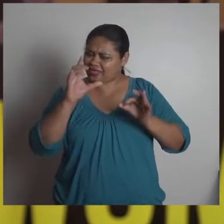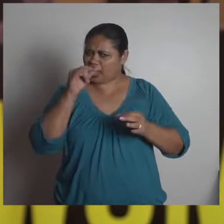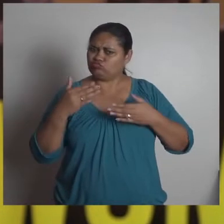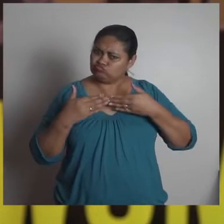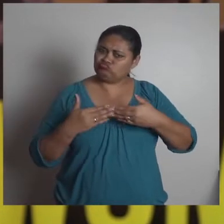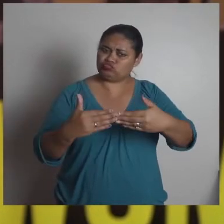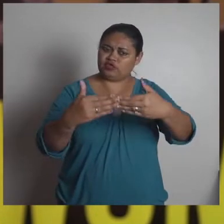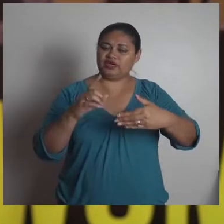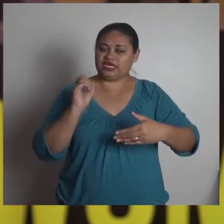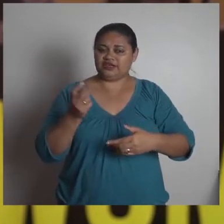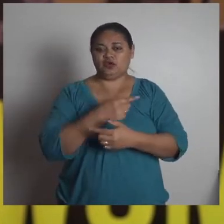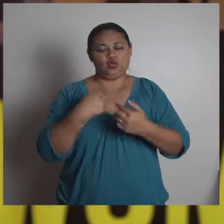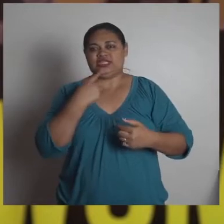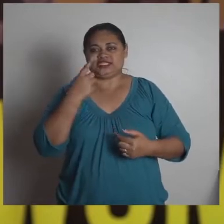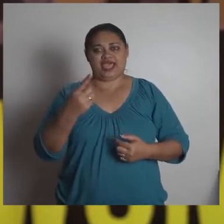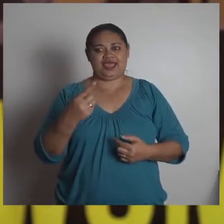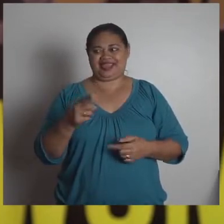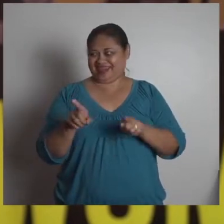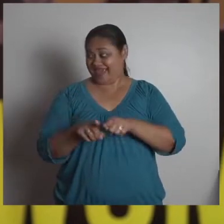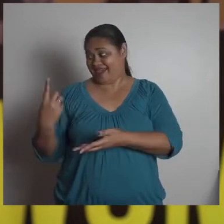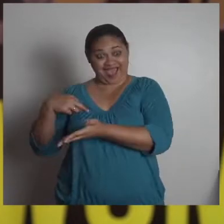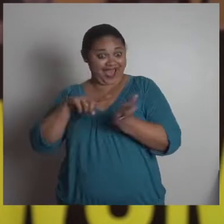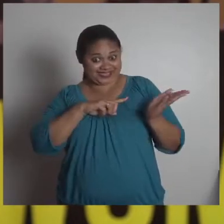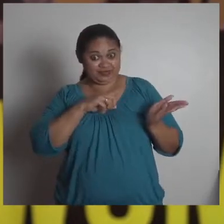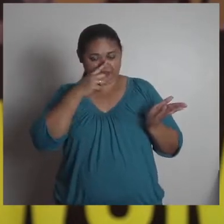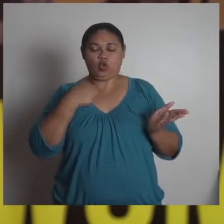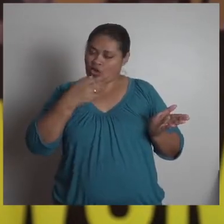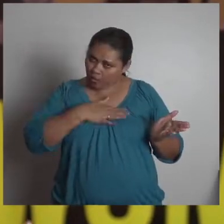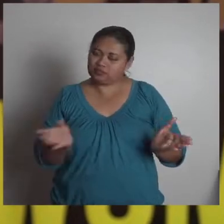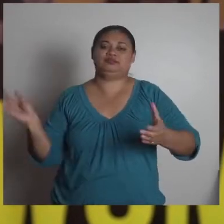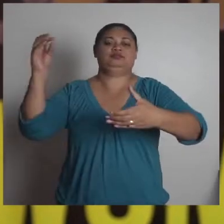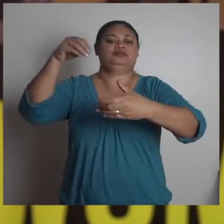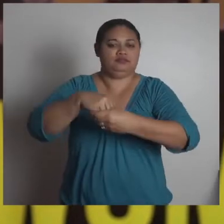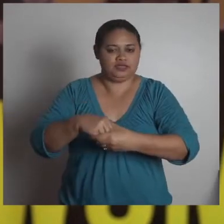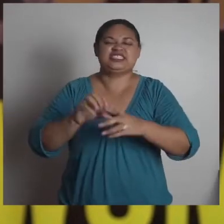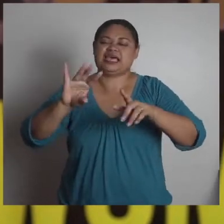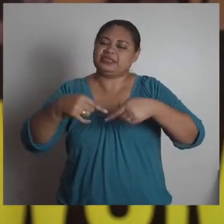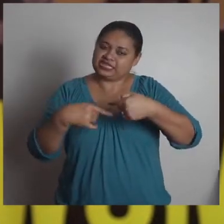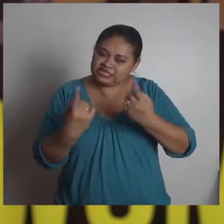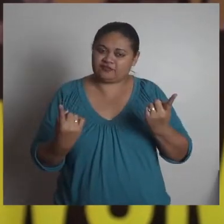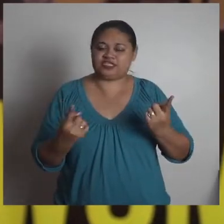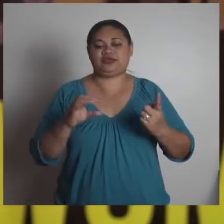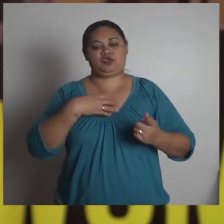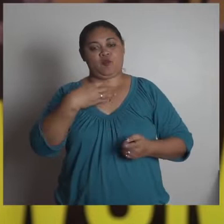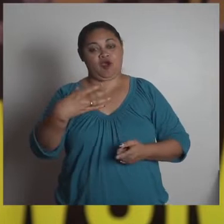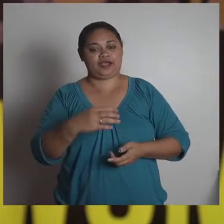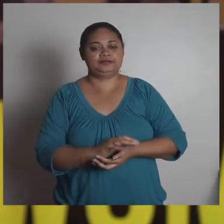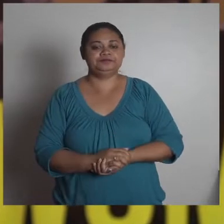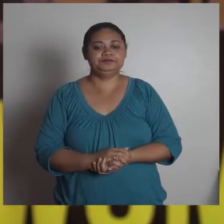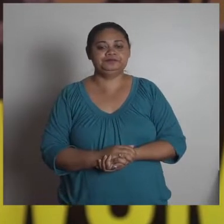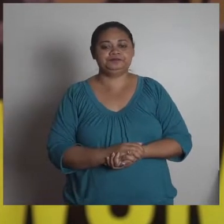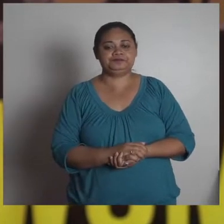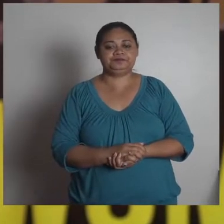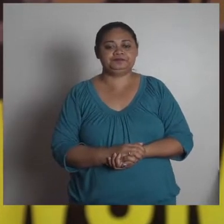we, again, nothing's going to move until we are making that claim as people, where we are saying we want to be part of